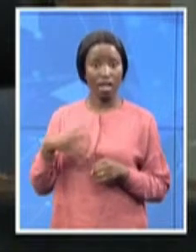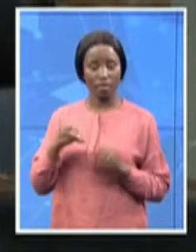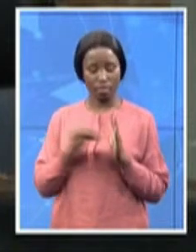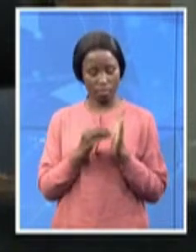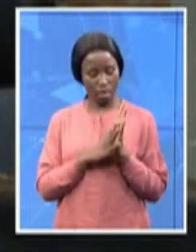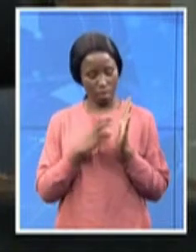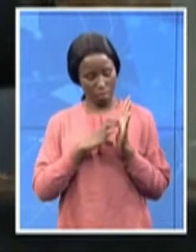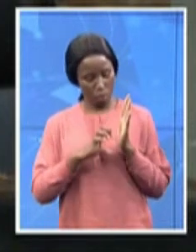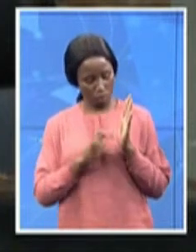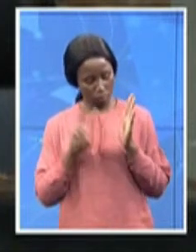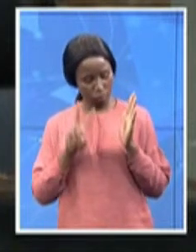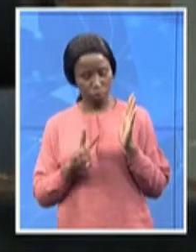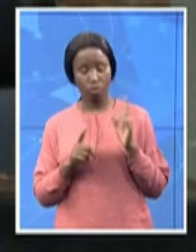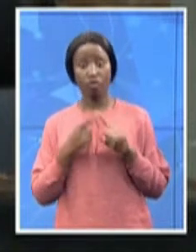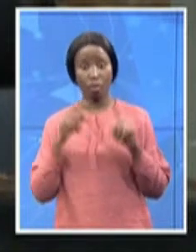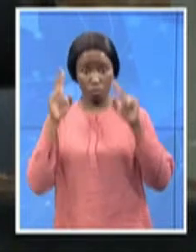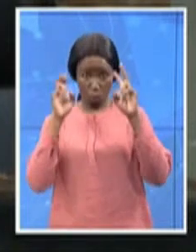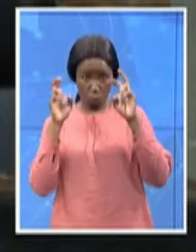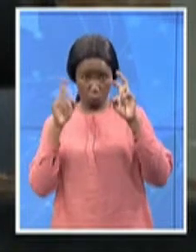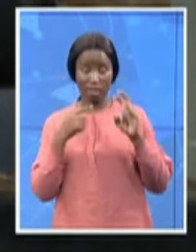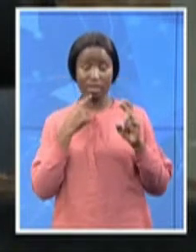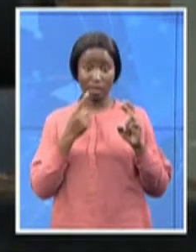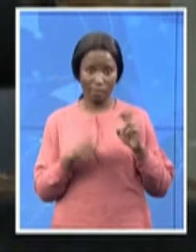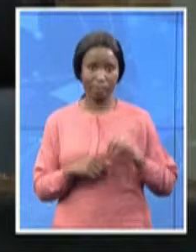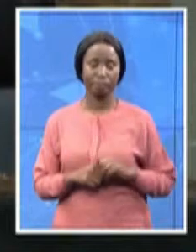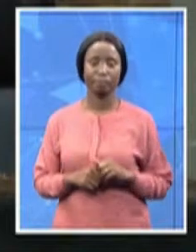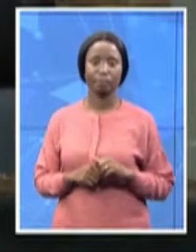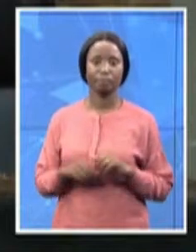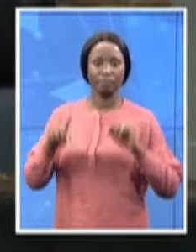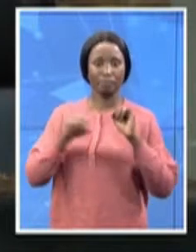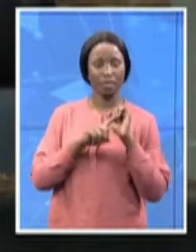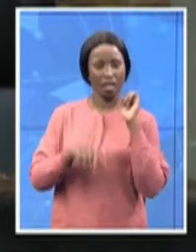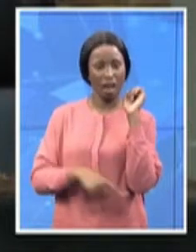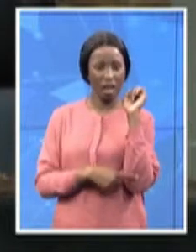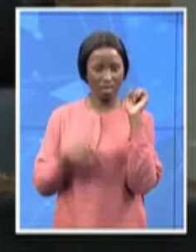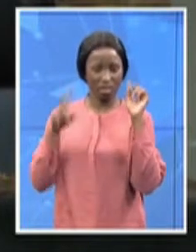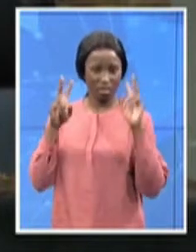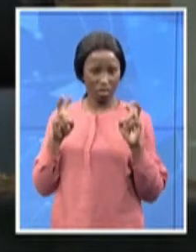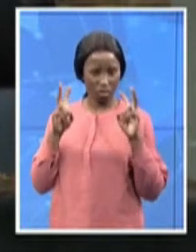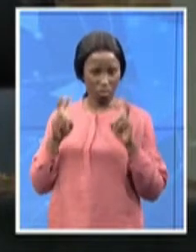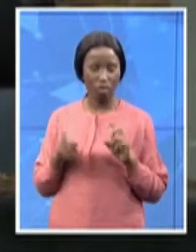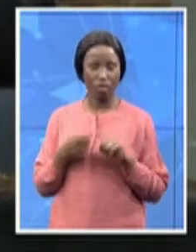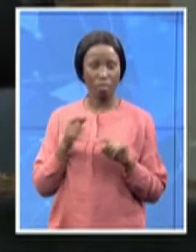The last issue on which the Public Protector made findings